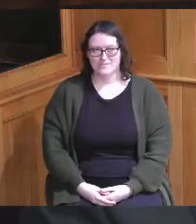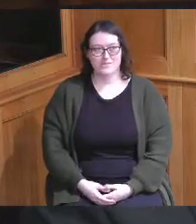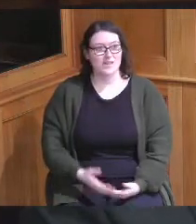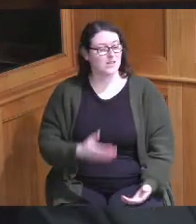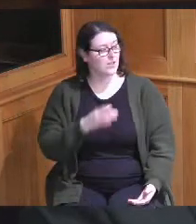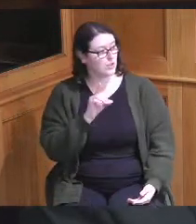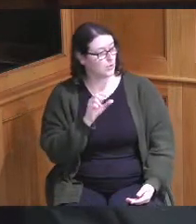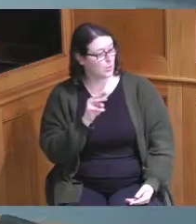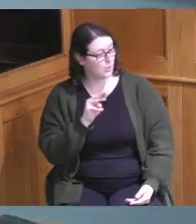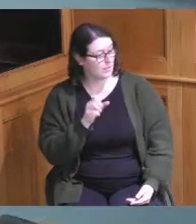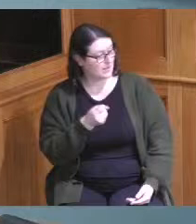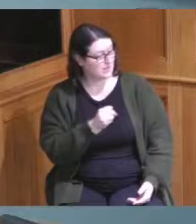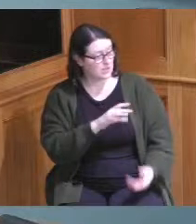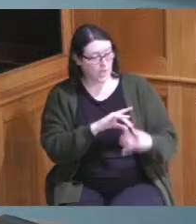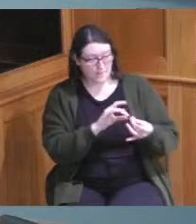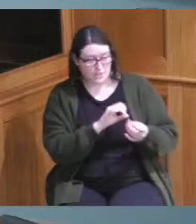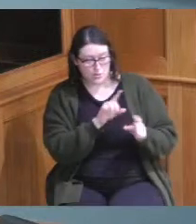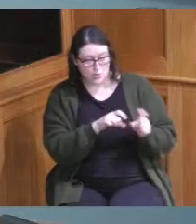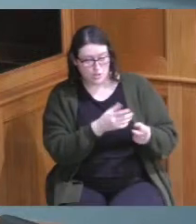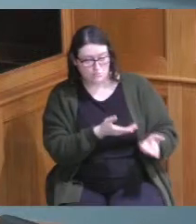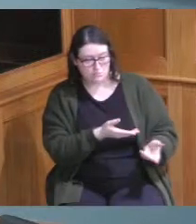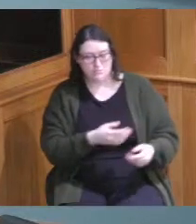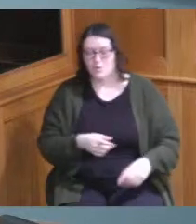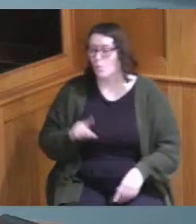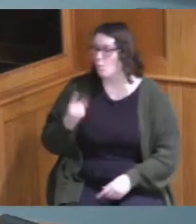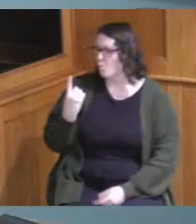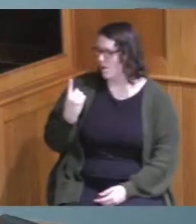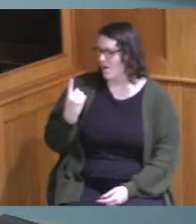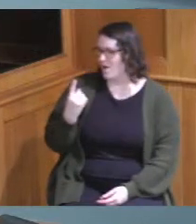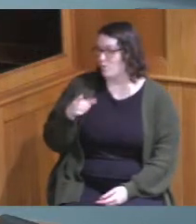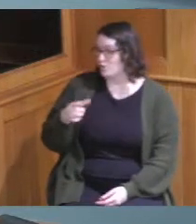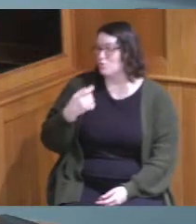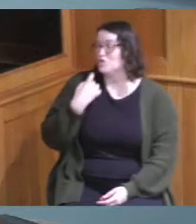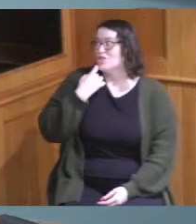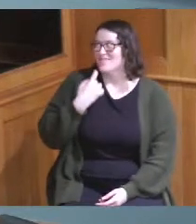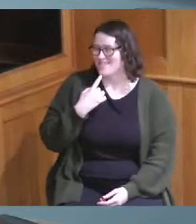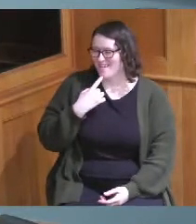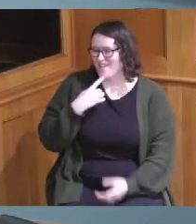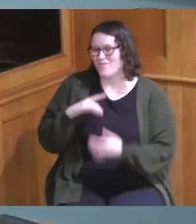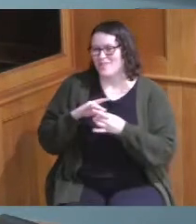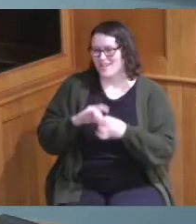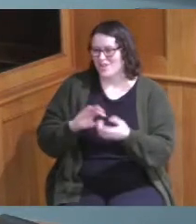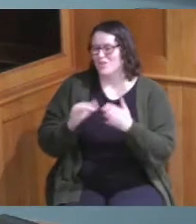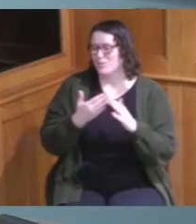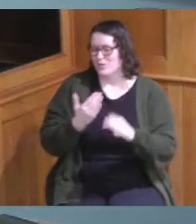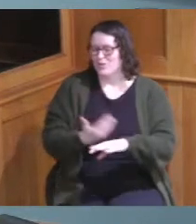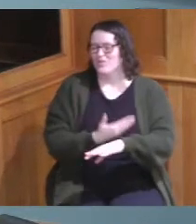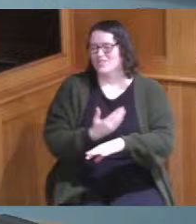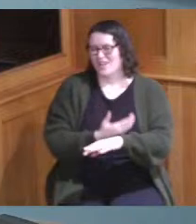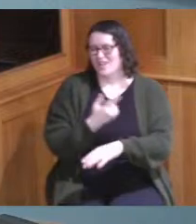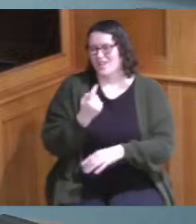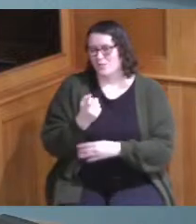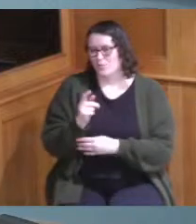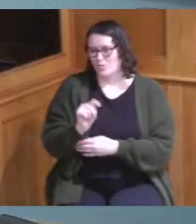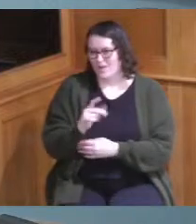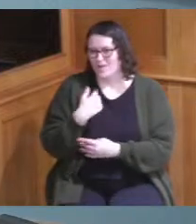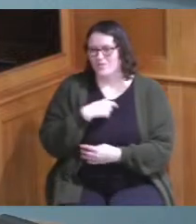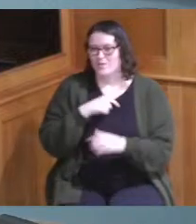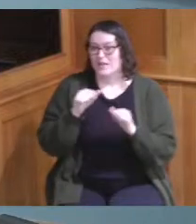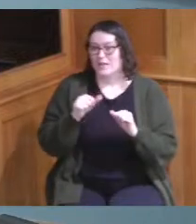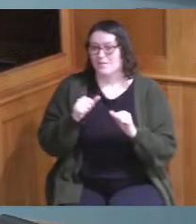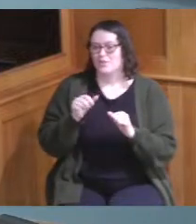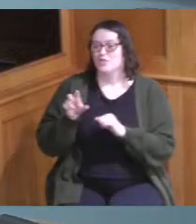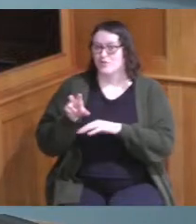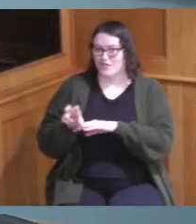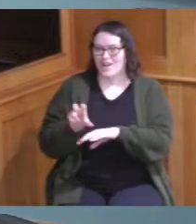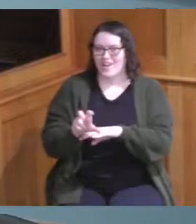Commissioner Dumas, do you have any comments or questions? My only comment is what you just said as it relates to the community revitalization grants and how we were able to fund